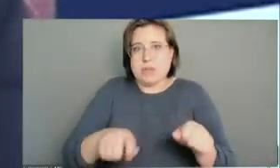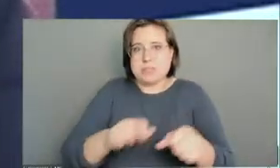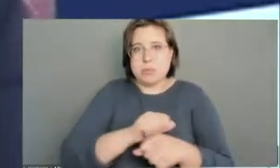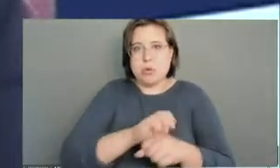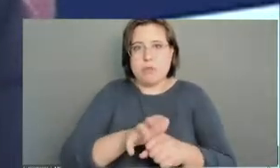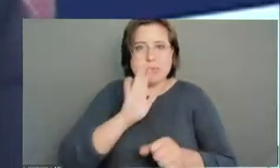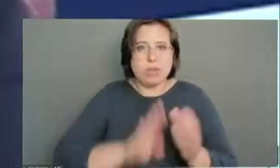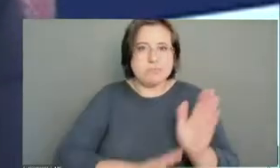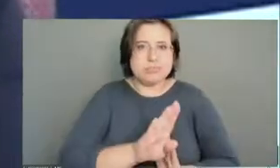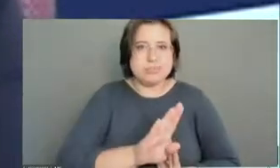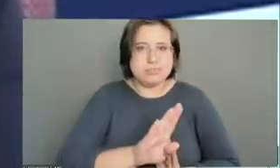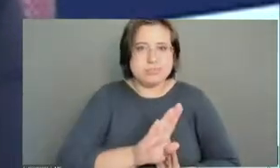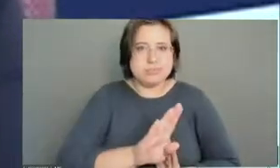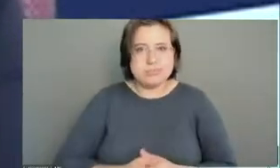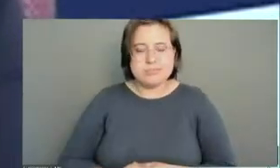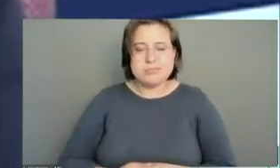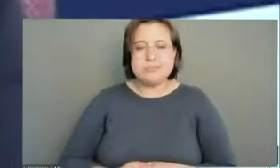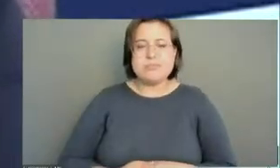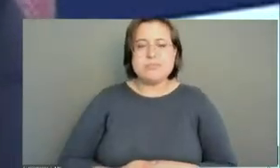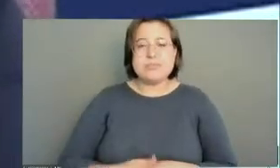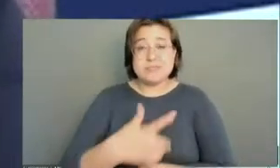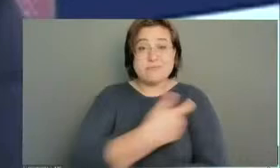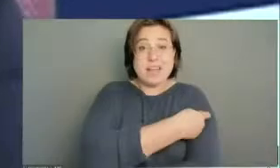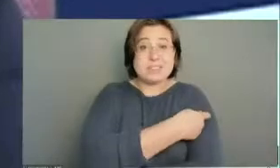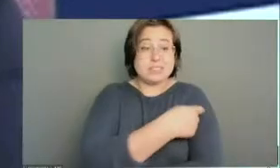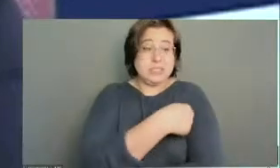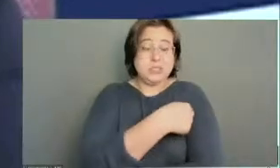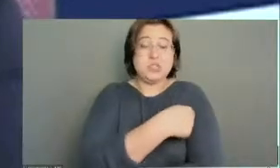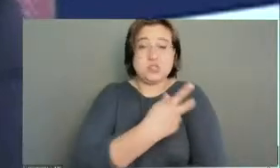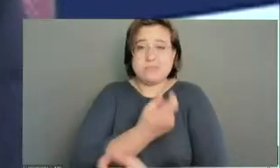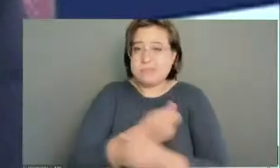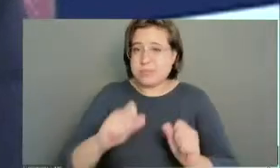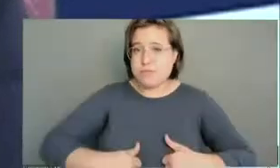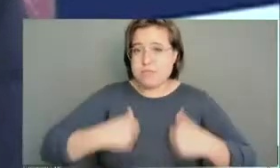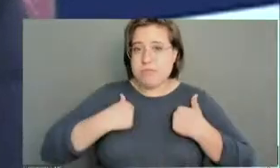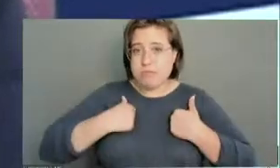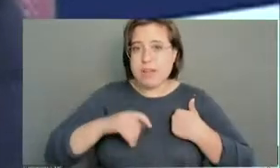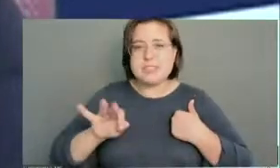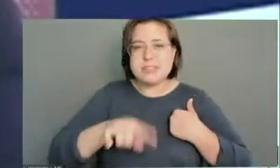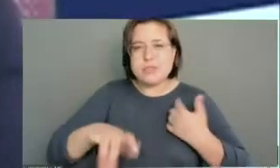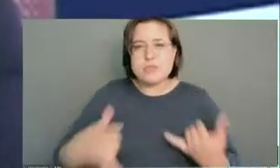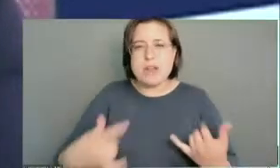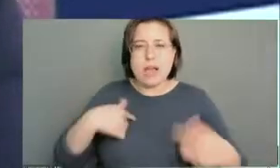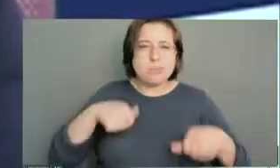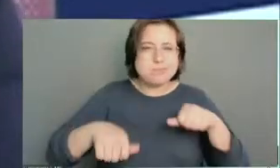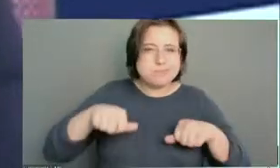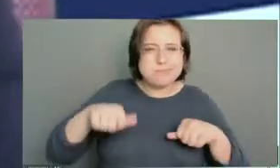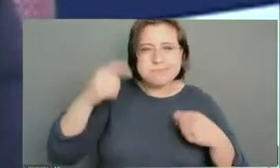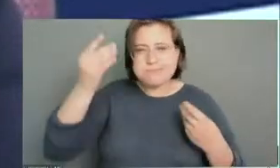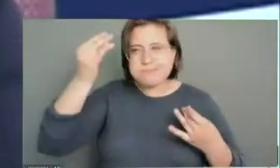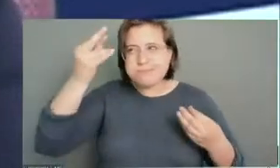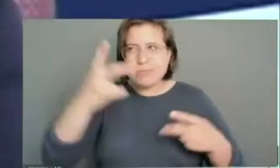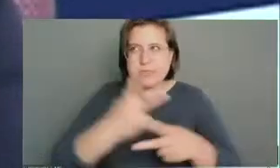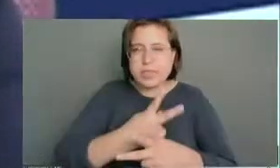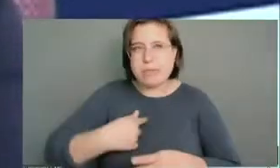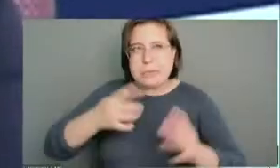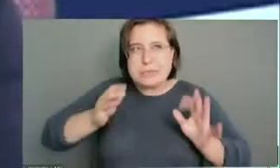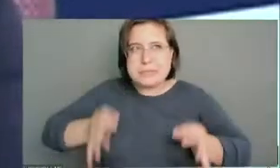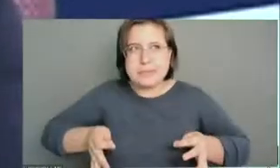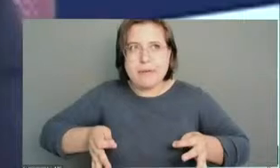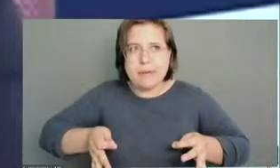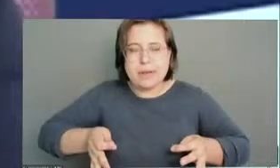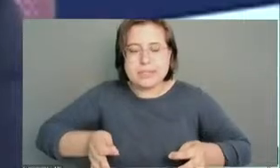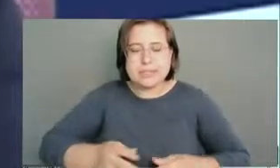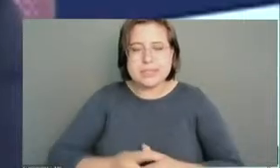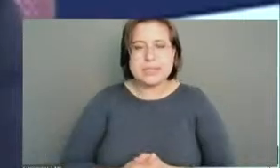Vaccinations save lives. And for those people who are still deliberating, the Delta variant, a recognized variant of concern, should